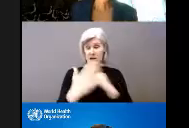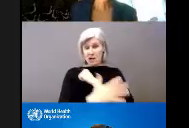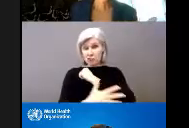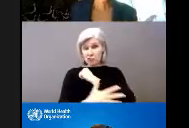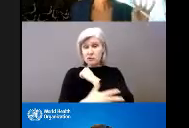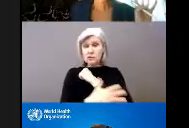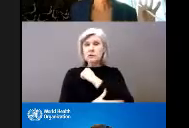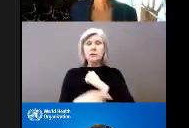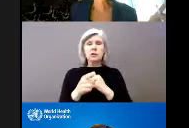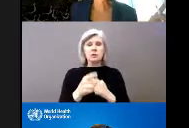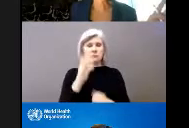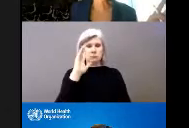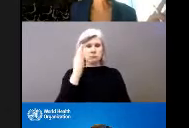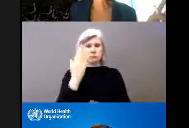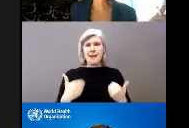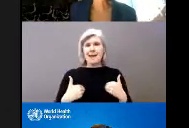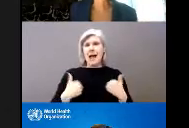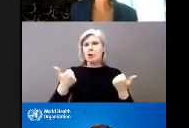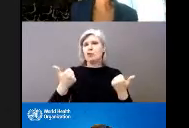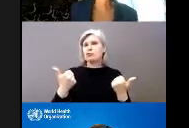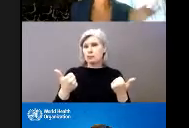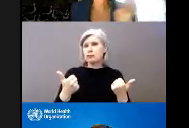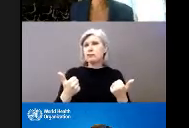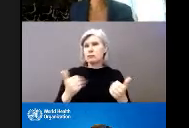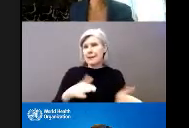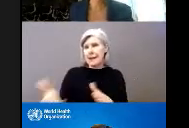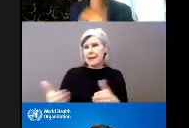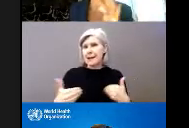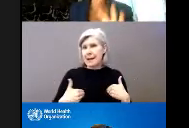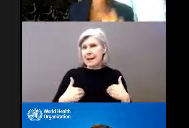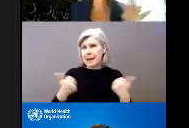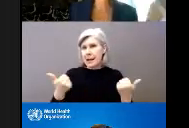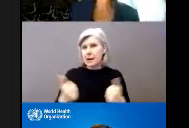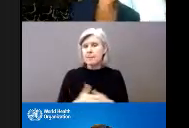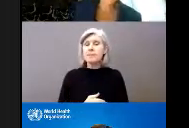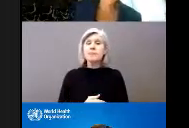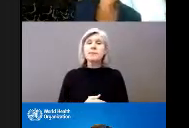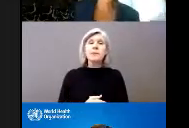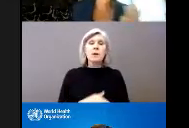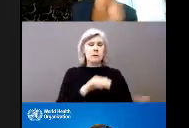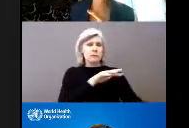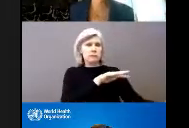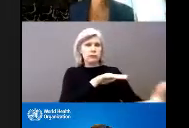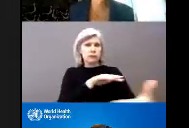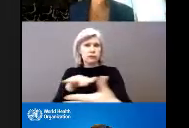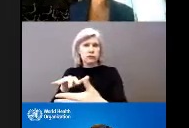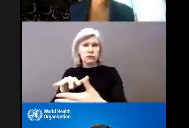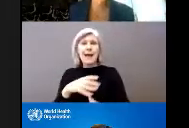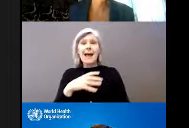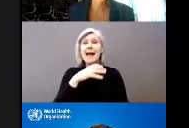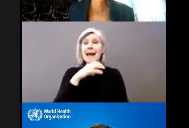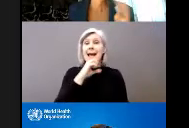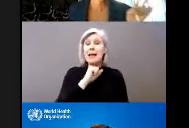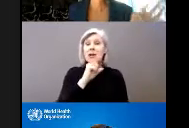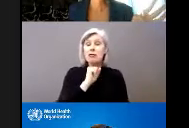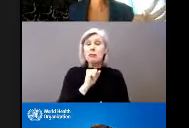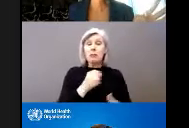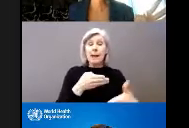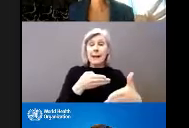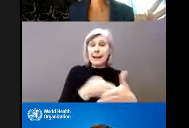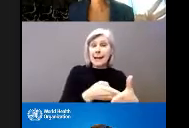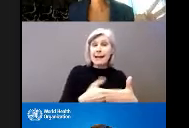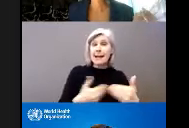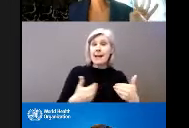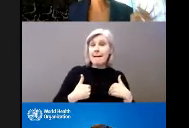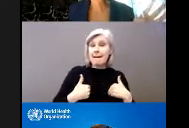The report actually addresses ageism across the life course, so ageism against younger and against older people.